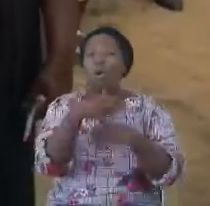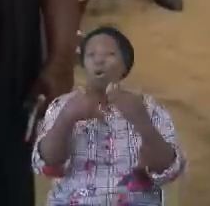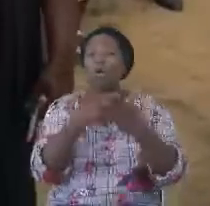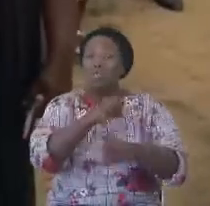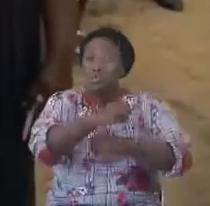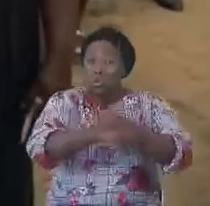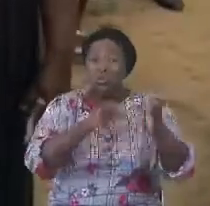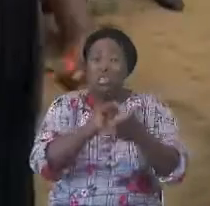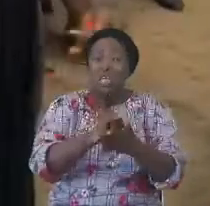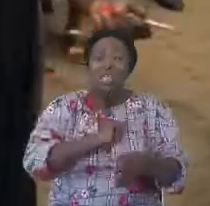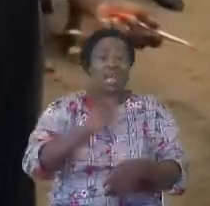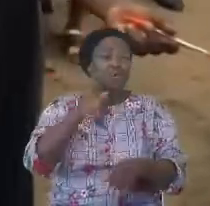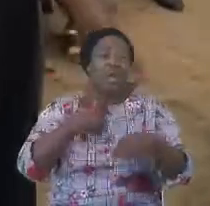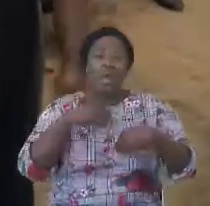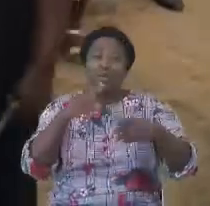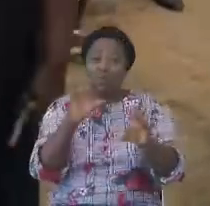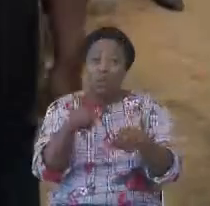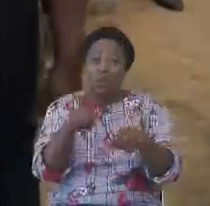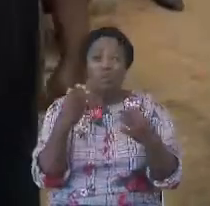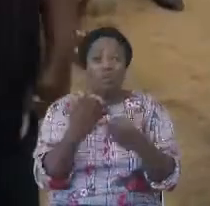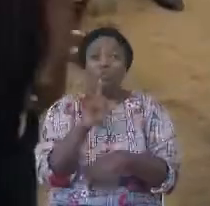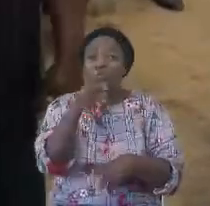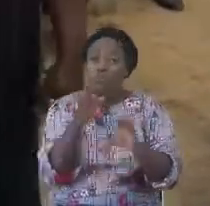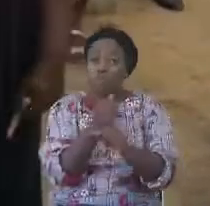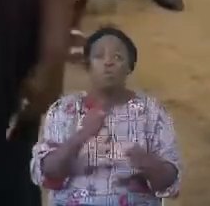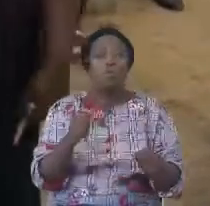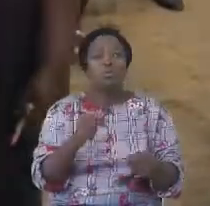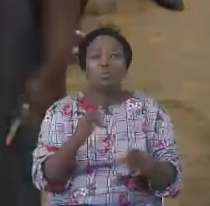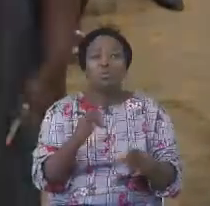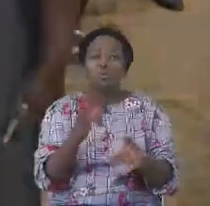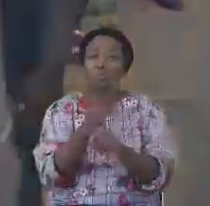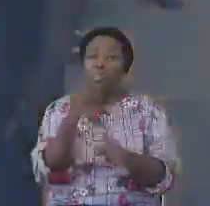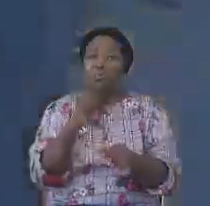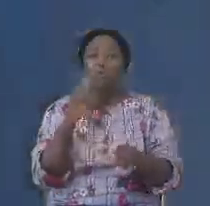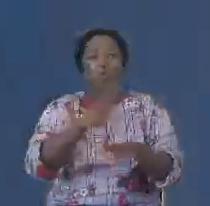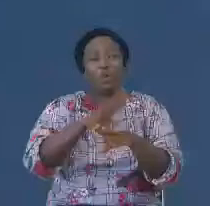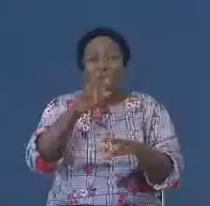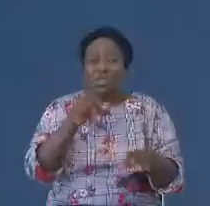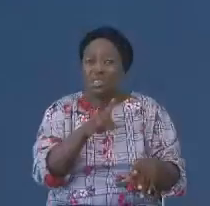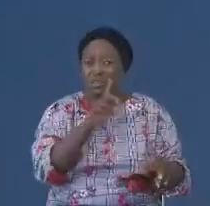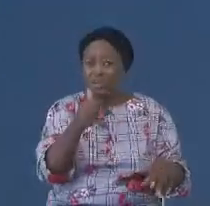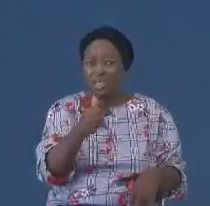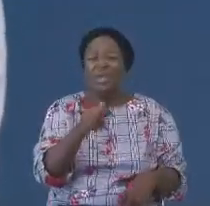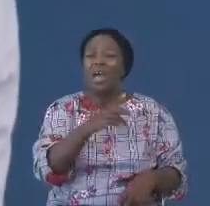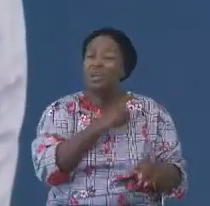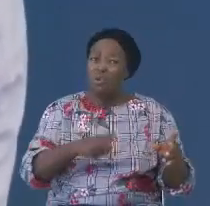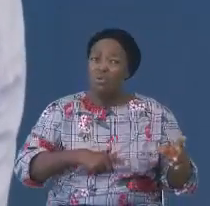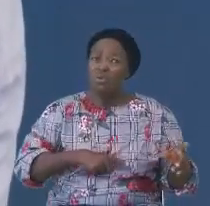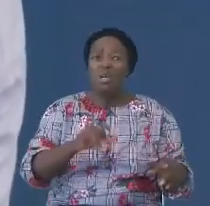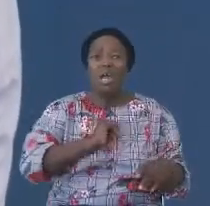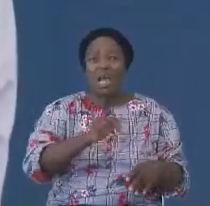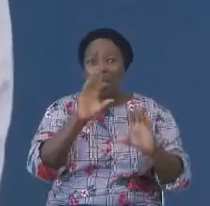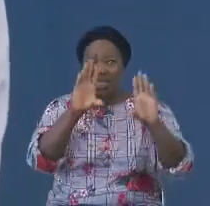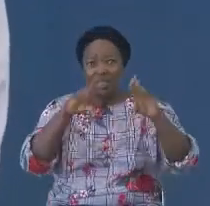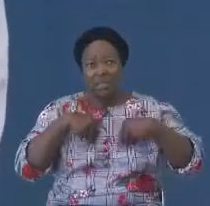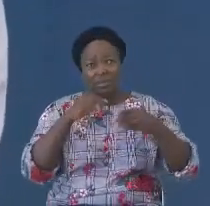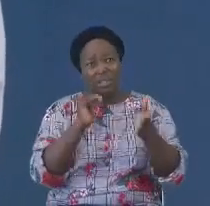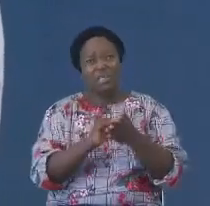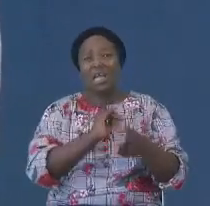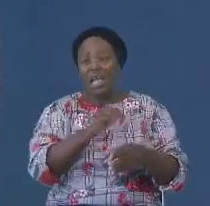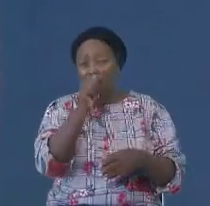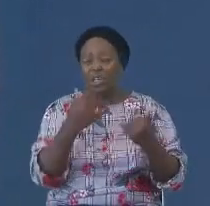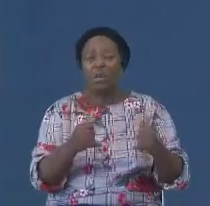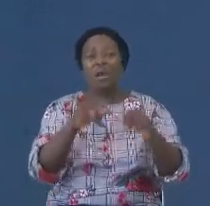substitute. You died for me, that you might bring me to God. Lord, I accept that. I